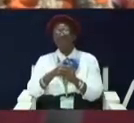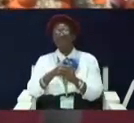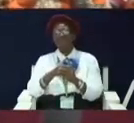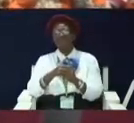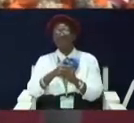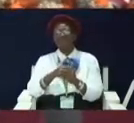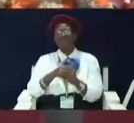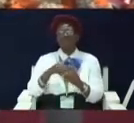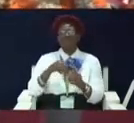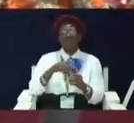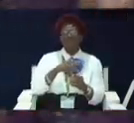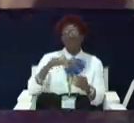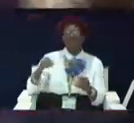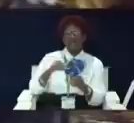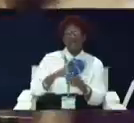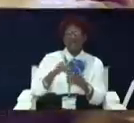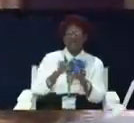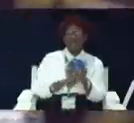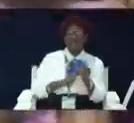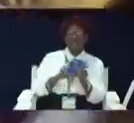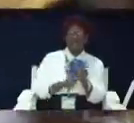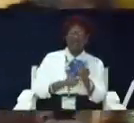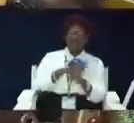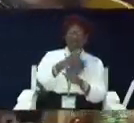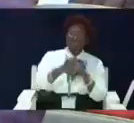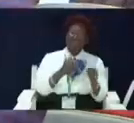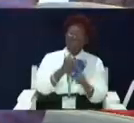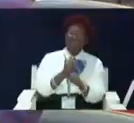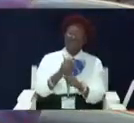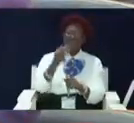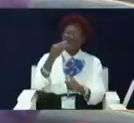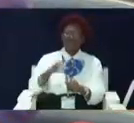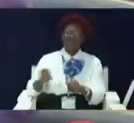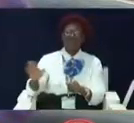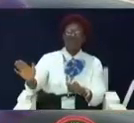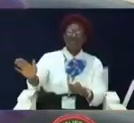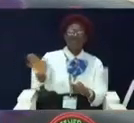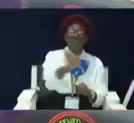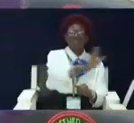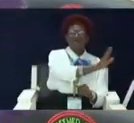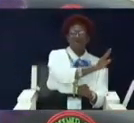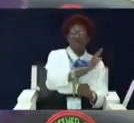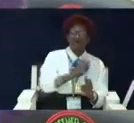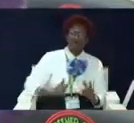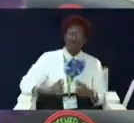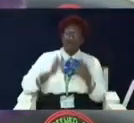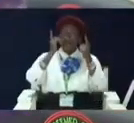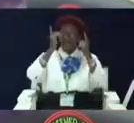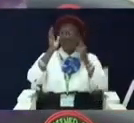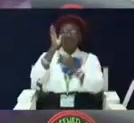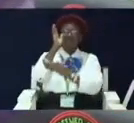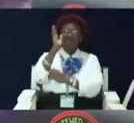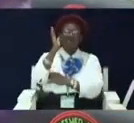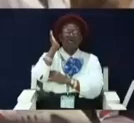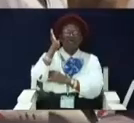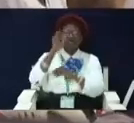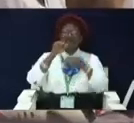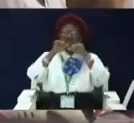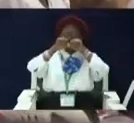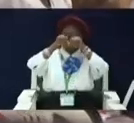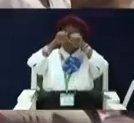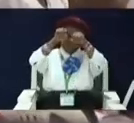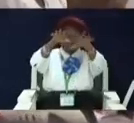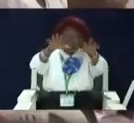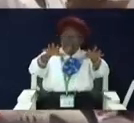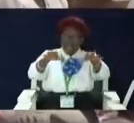And in every area of your life, ni gbogbo ona aye yin, God will bless you. Olorun